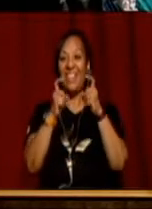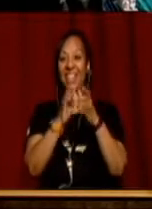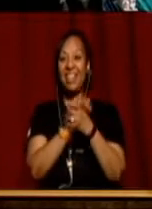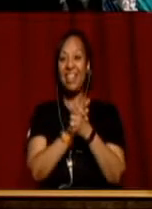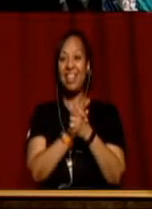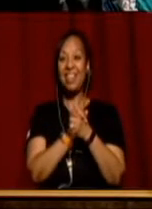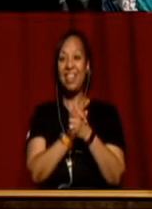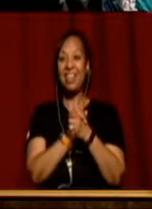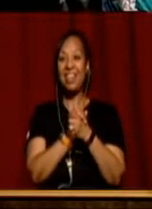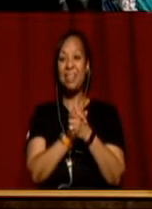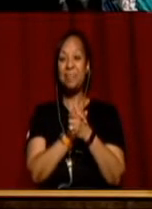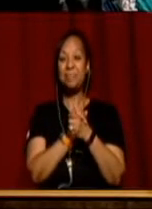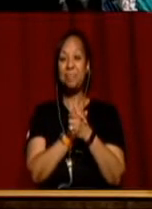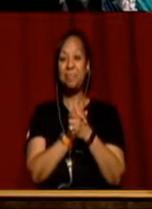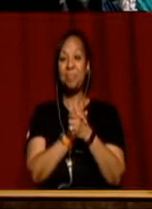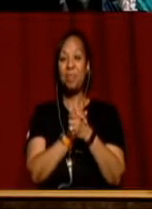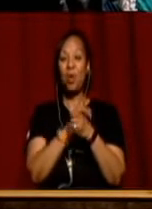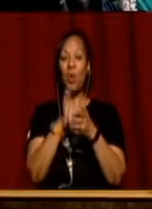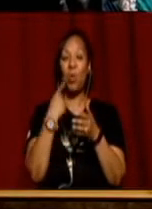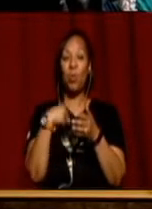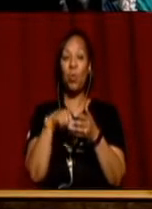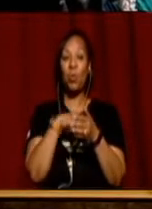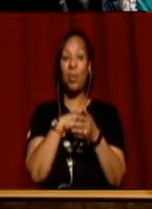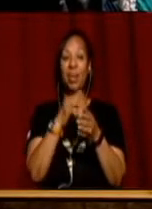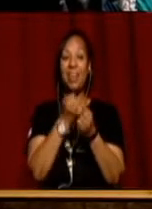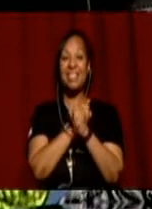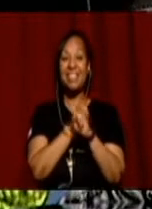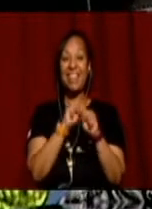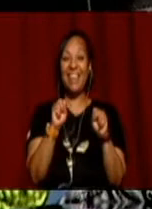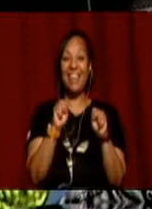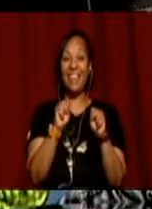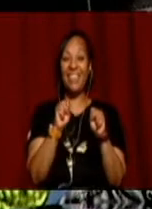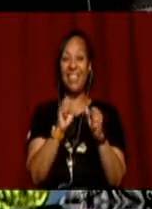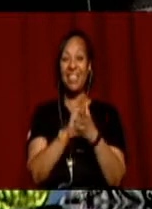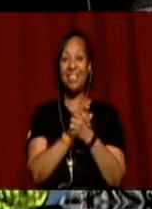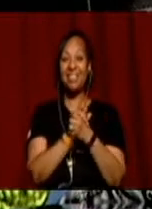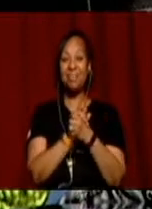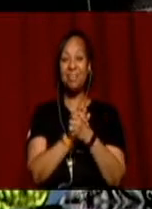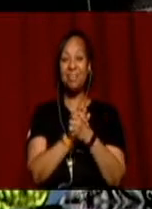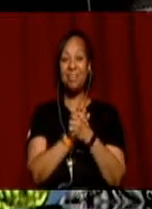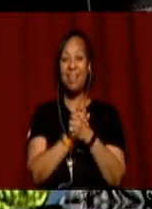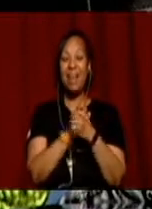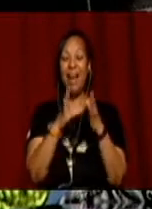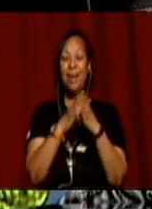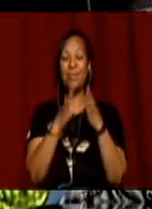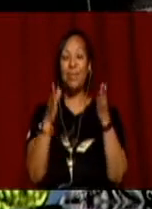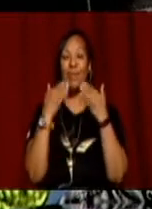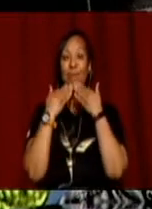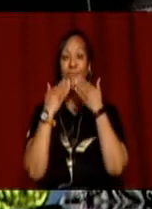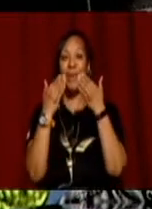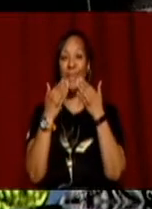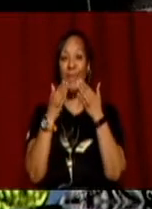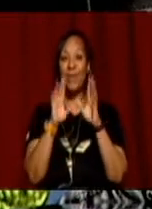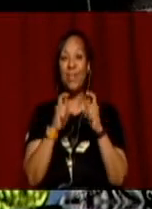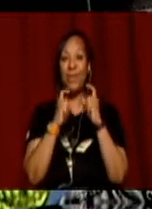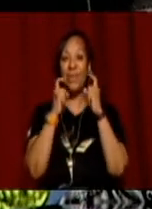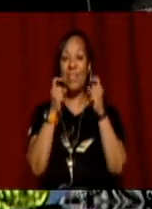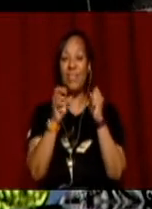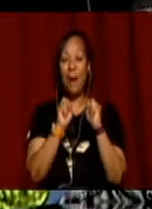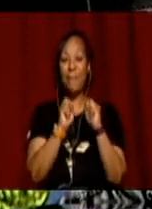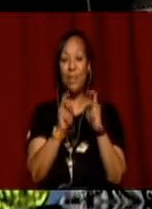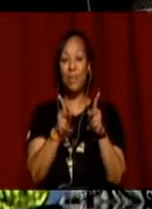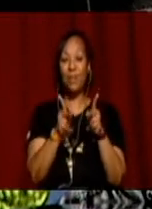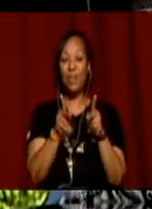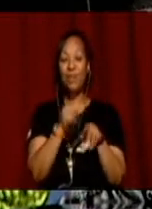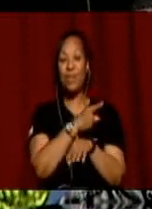But we- anyway, we'll save that. We'll save that. I am so grateful that we were able to provide the opportunity